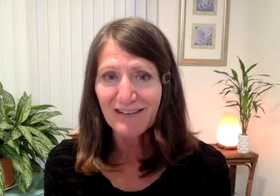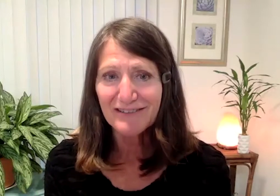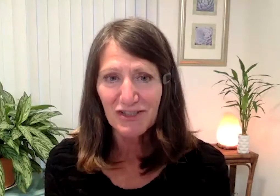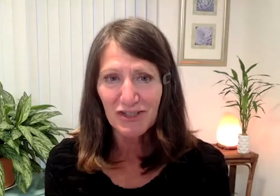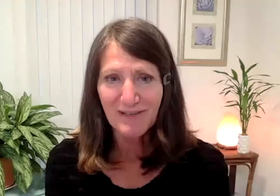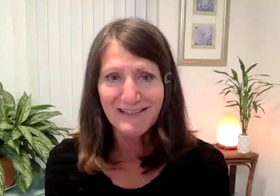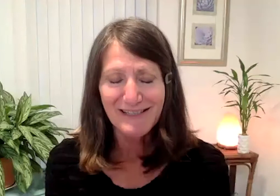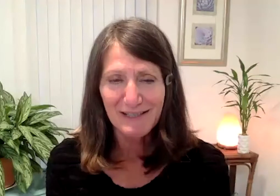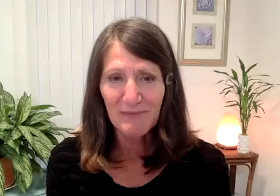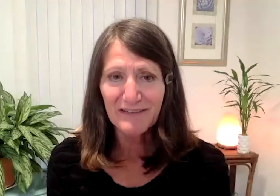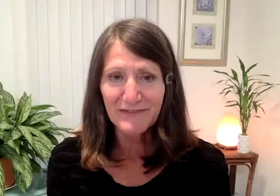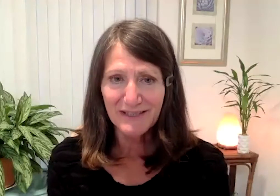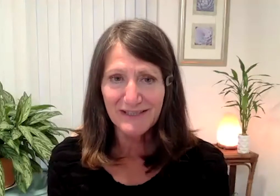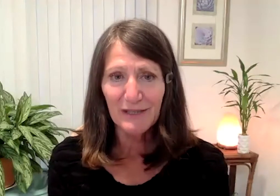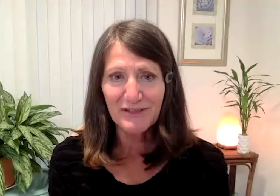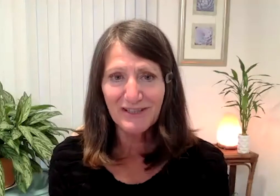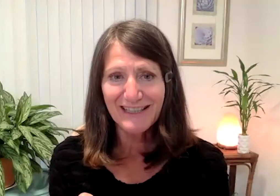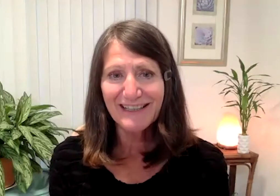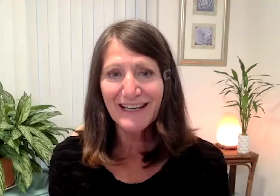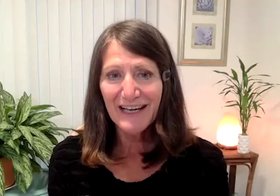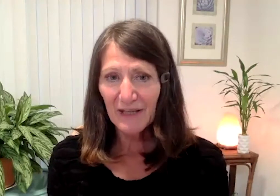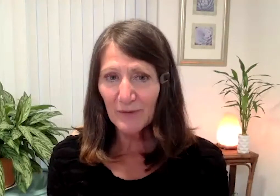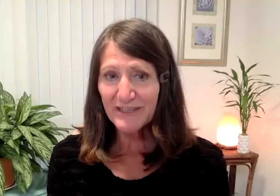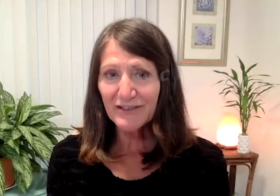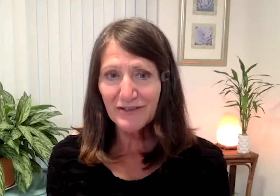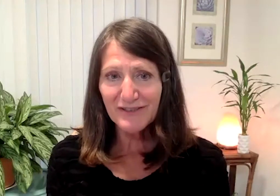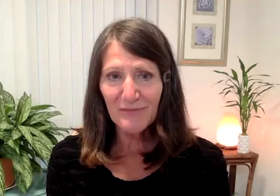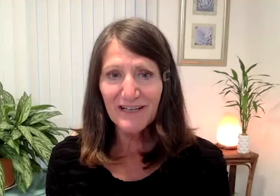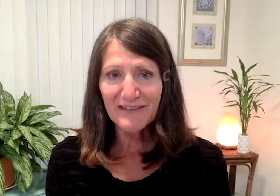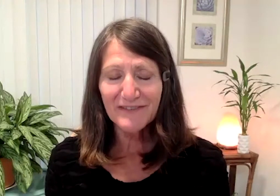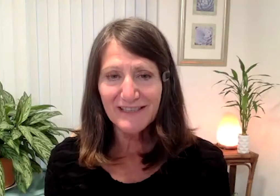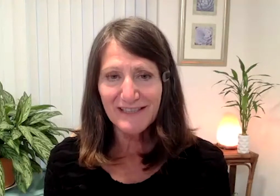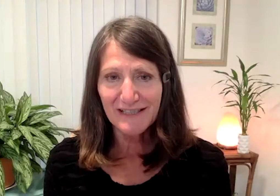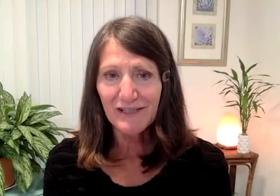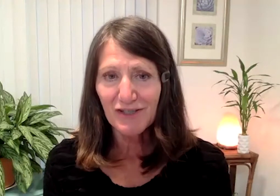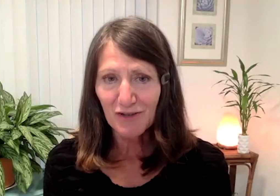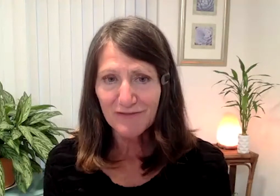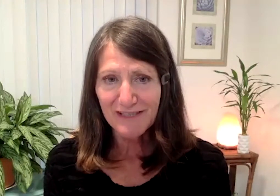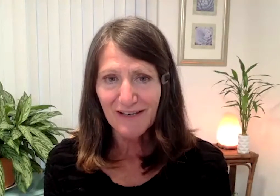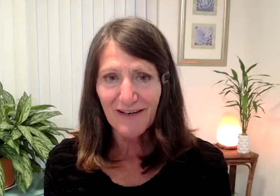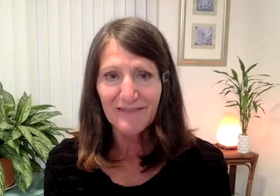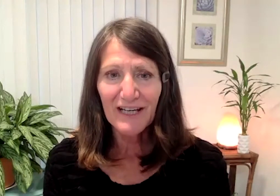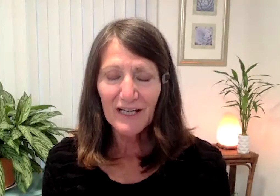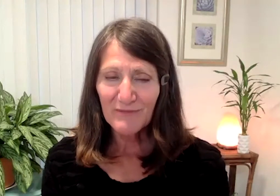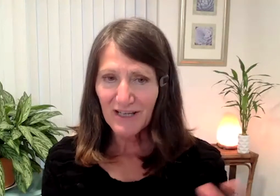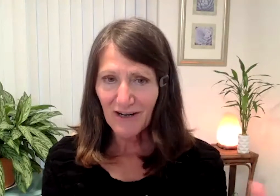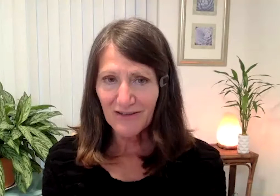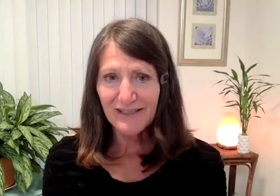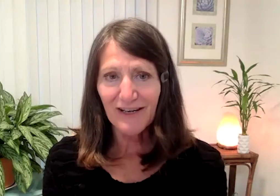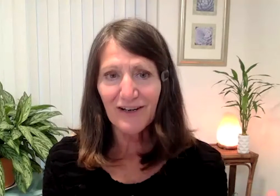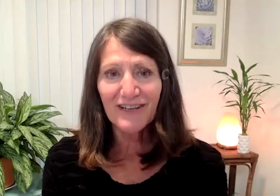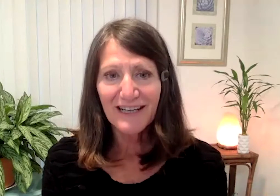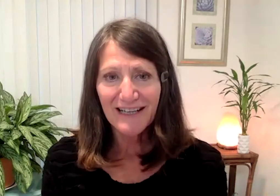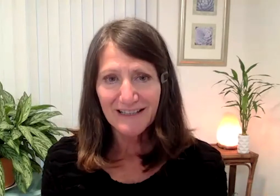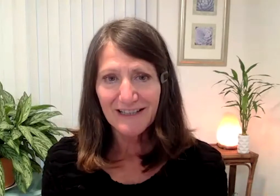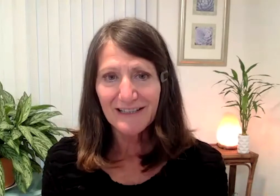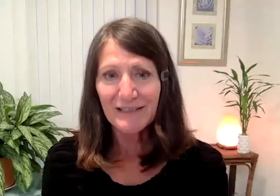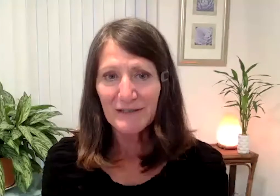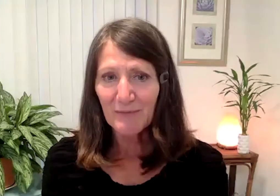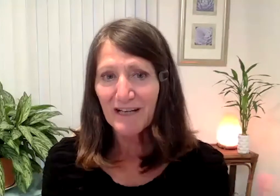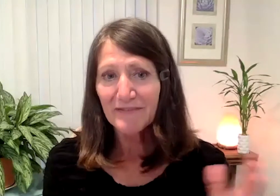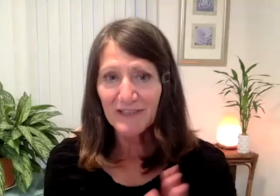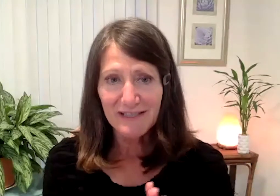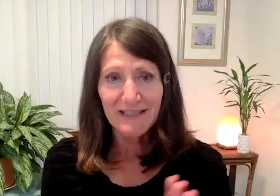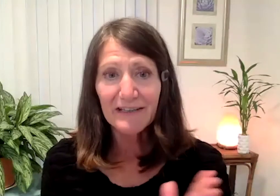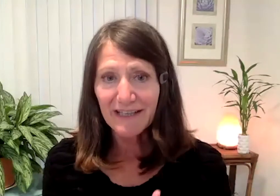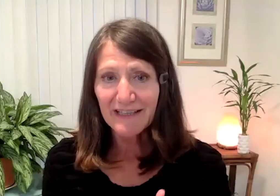of a challenge to us as a mindfulness community, that we can use our mindfulness in the service of, but also that